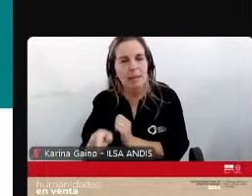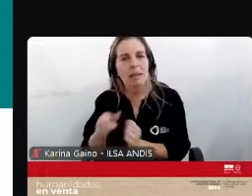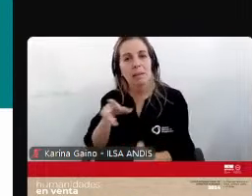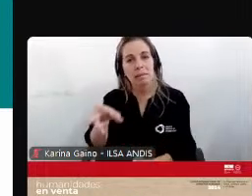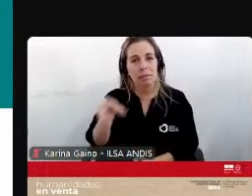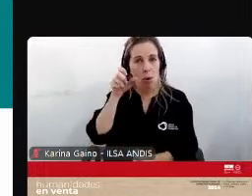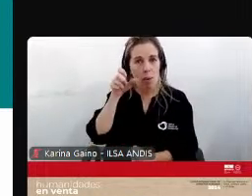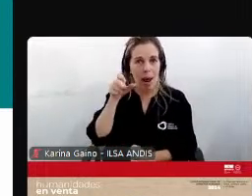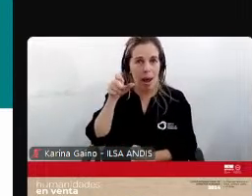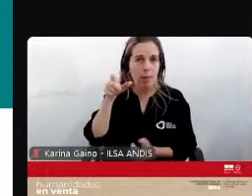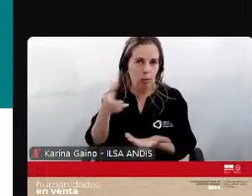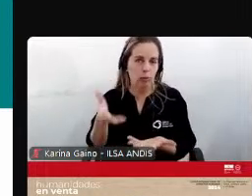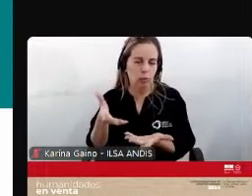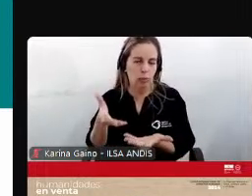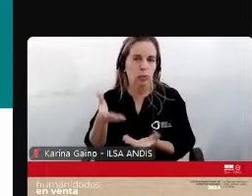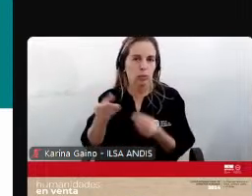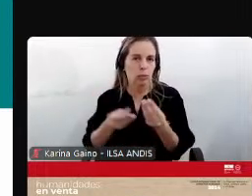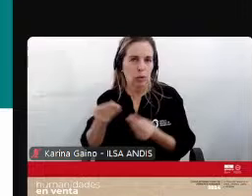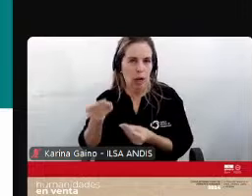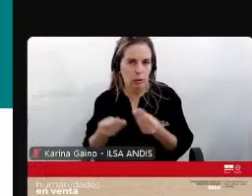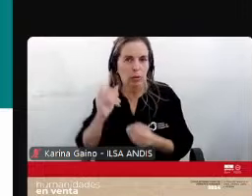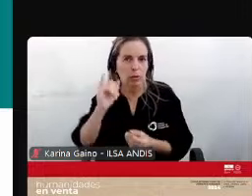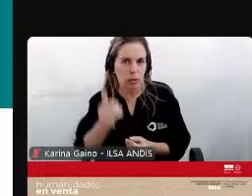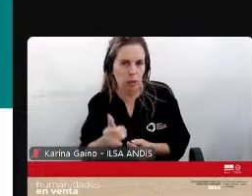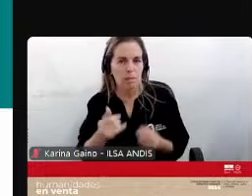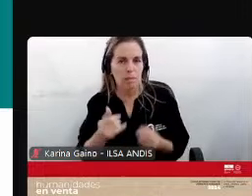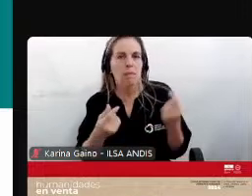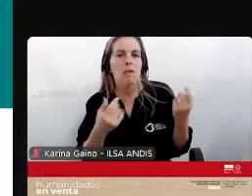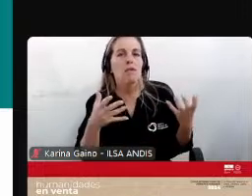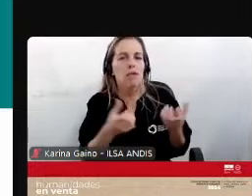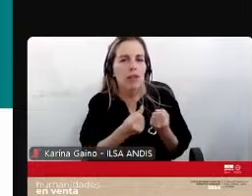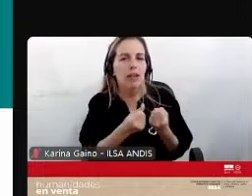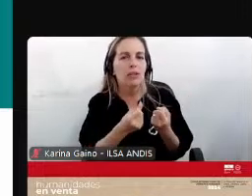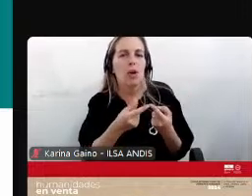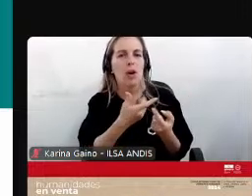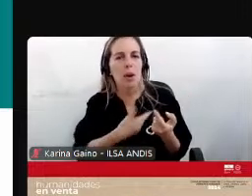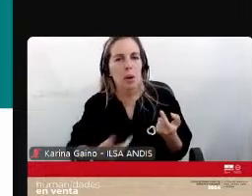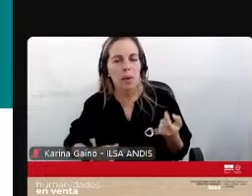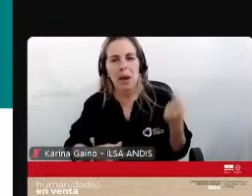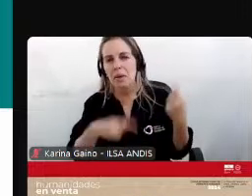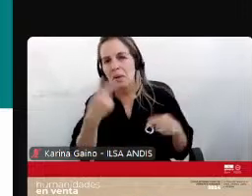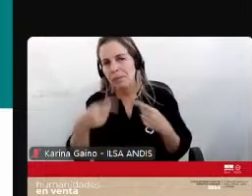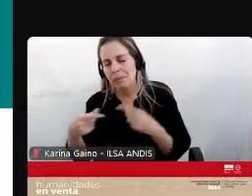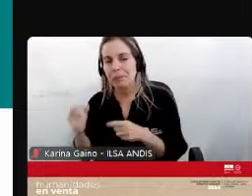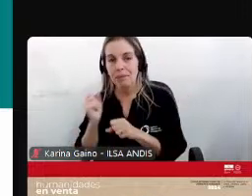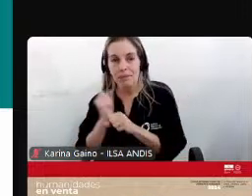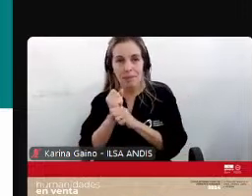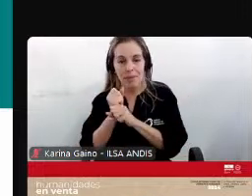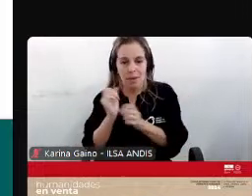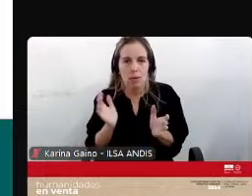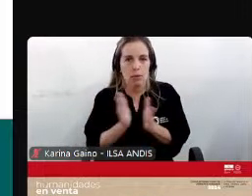And we work in collaboration as well with major international organizations, such as the ILO and the IOM.